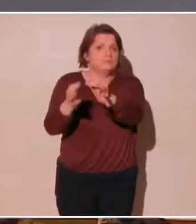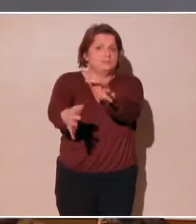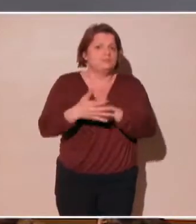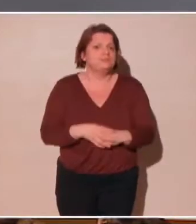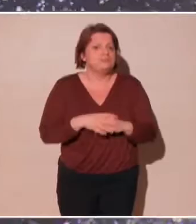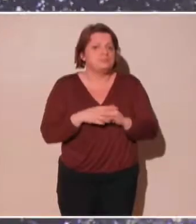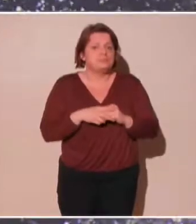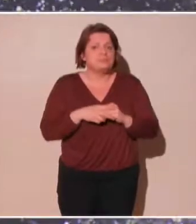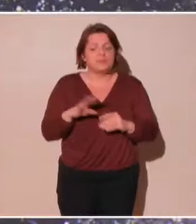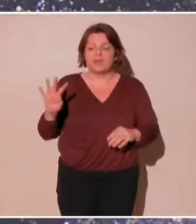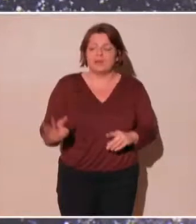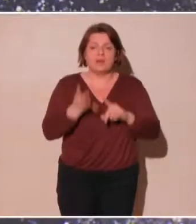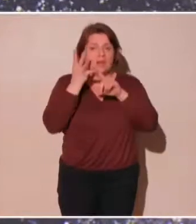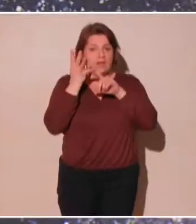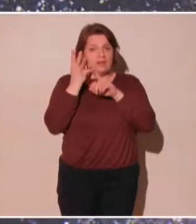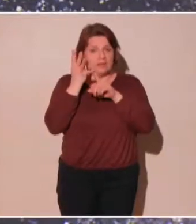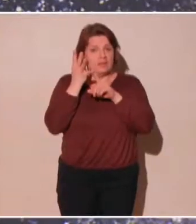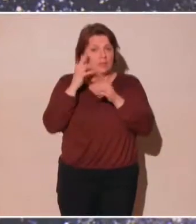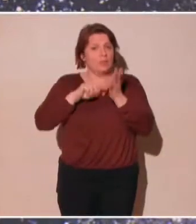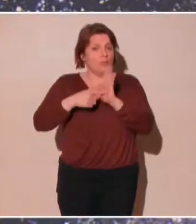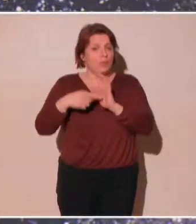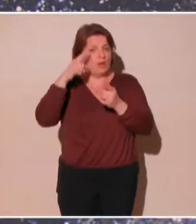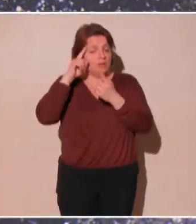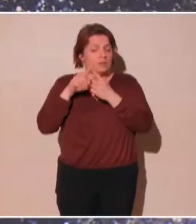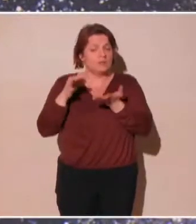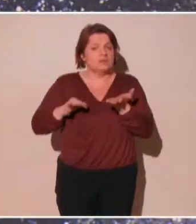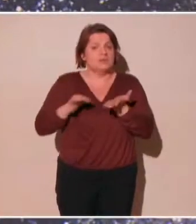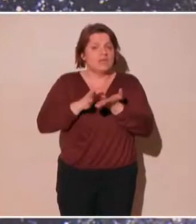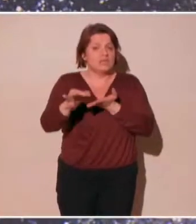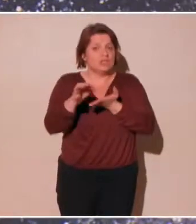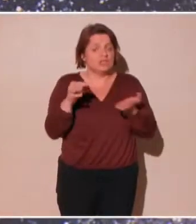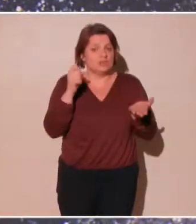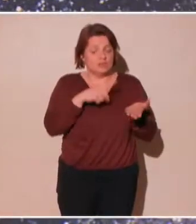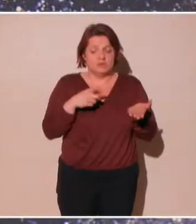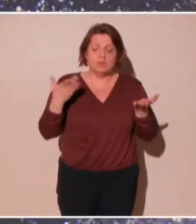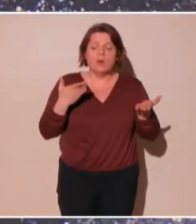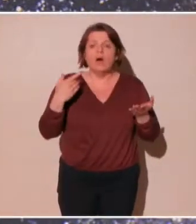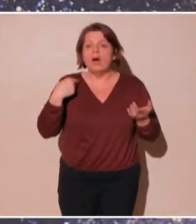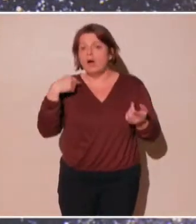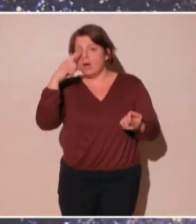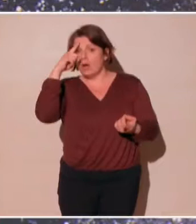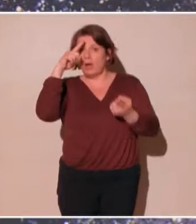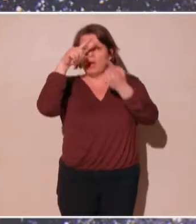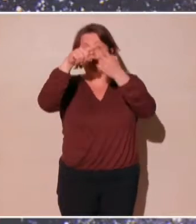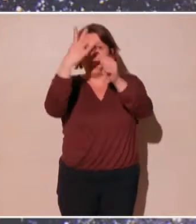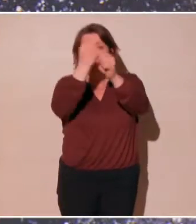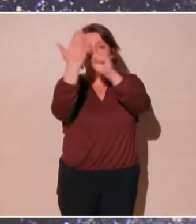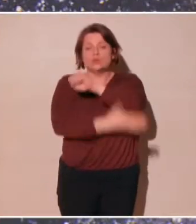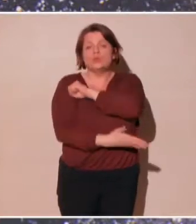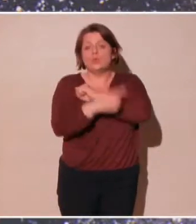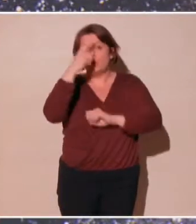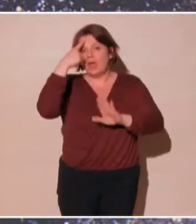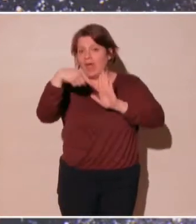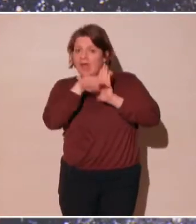necessary. And then the fourth main chapter of the strategy is to define the ethical and